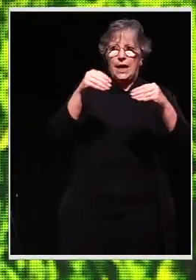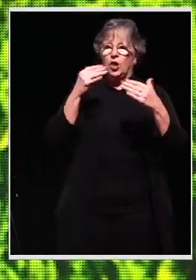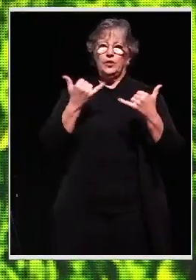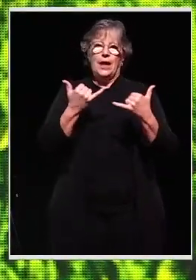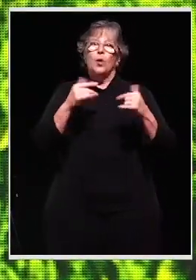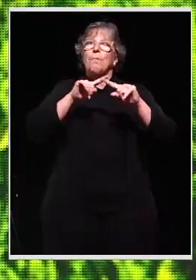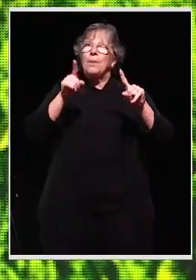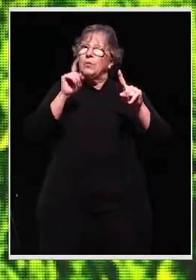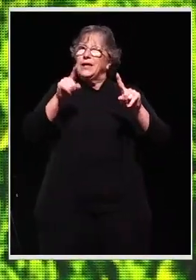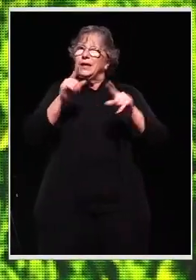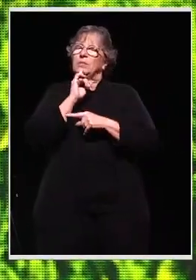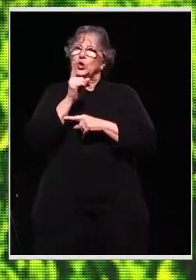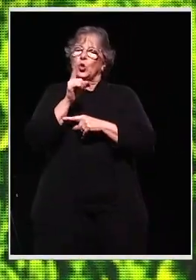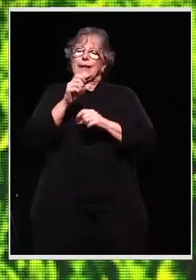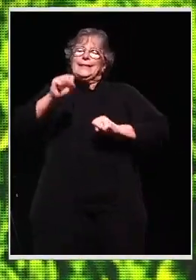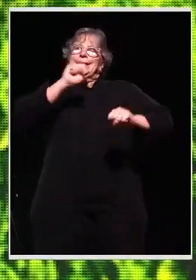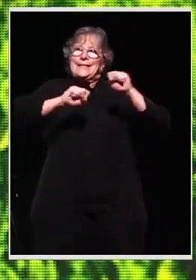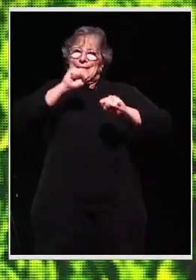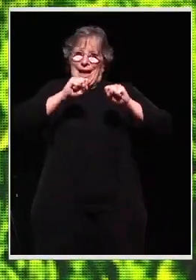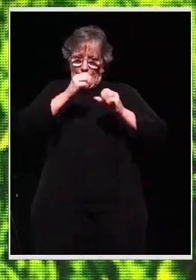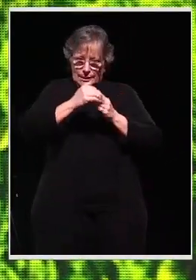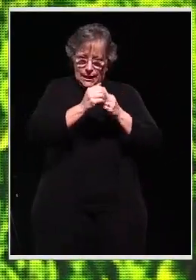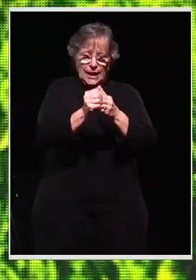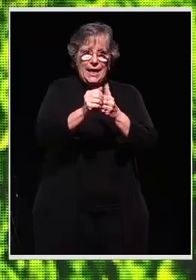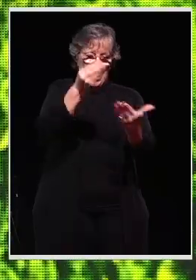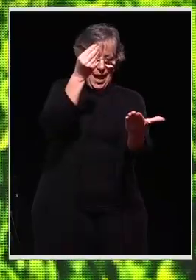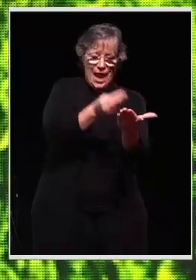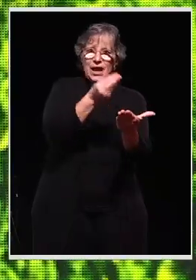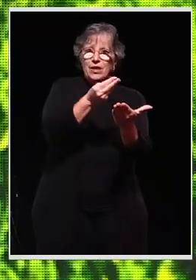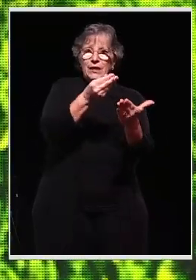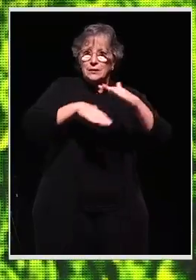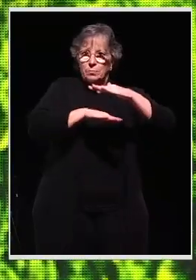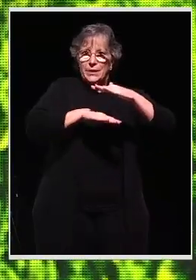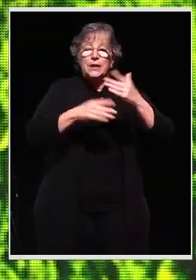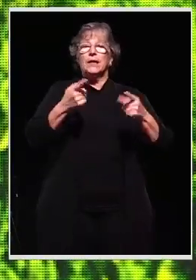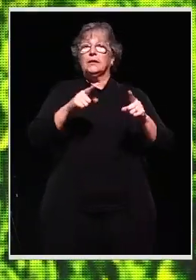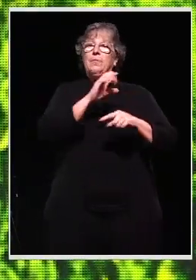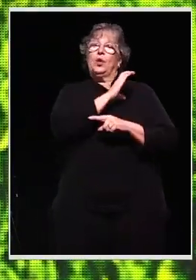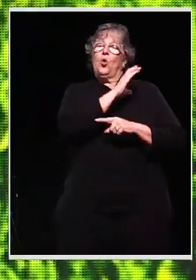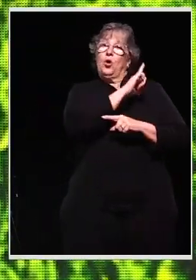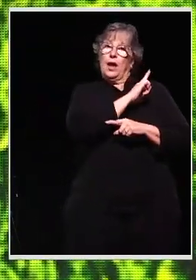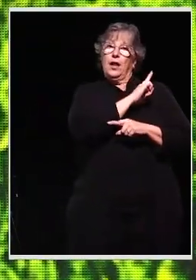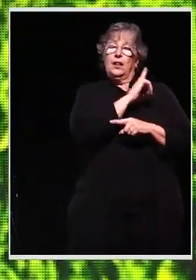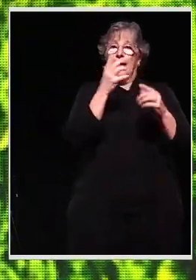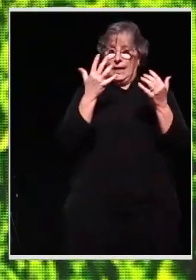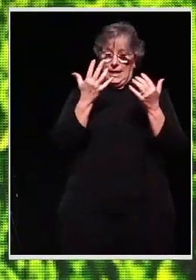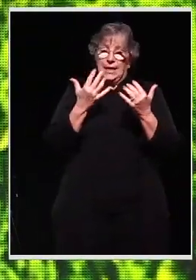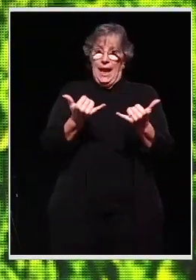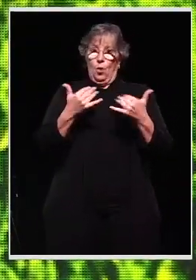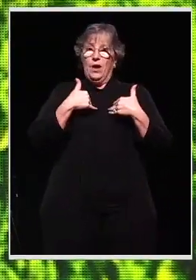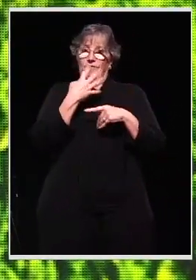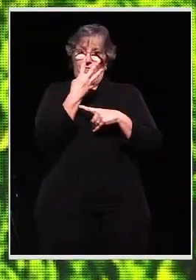sure it's science-led and it's evidence-based. And this is happening right now at Cornell in our new methane stalls, where we have 4 stalls